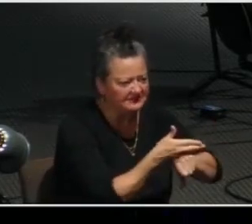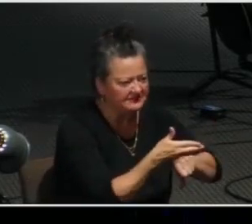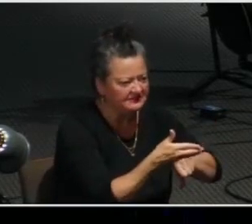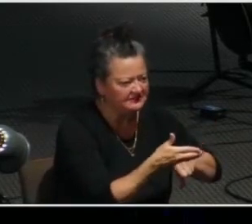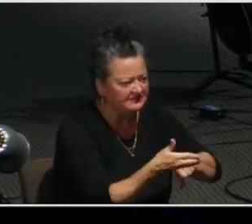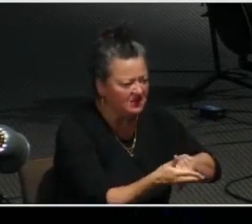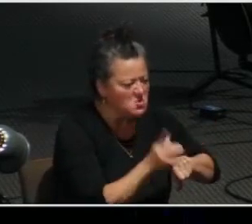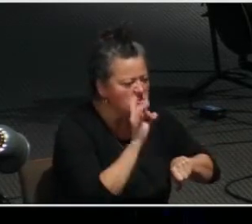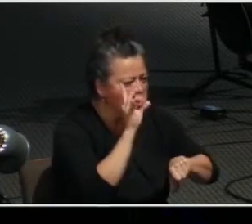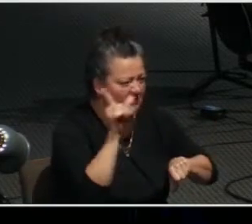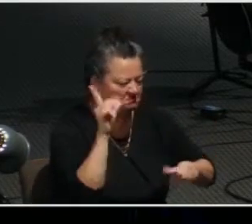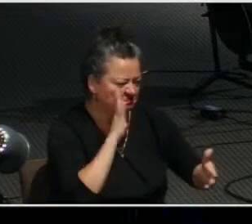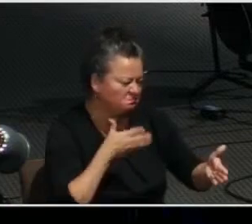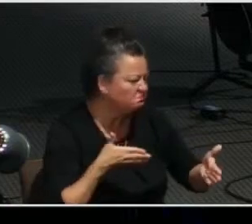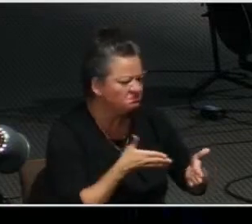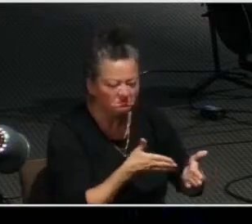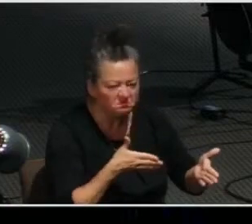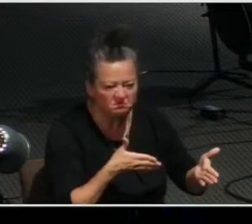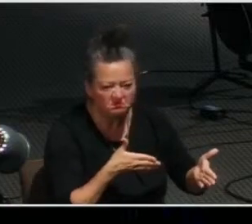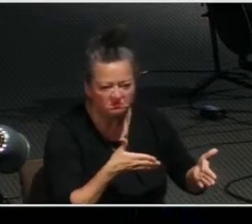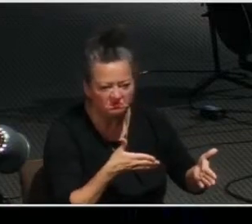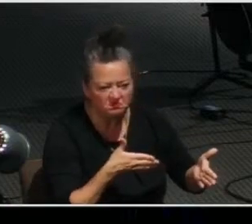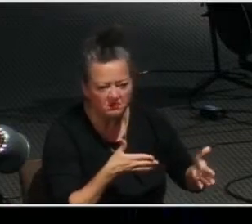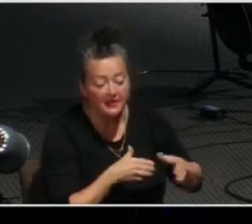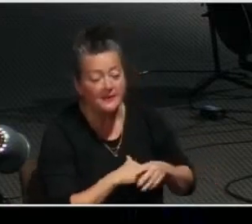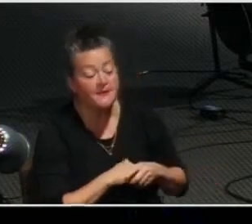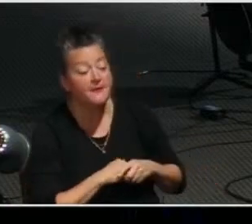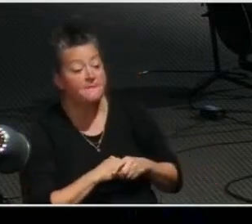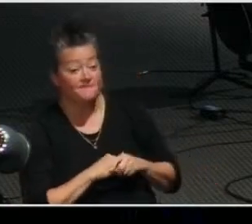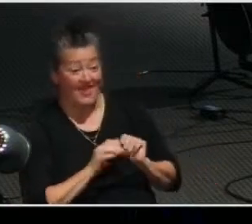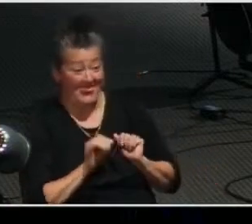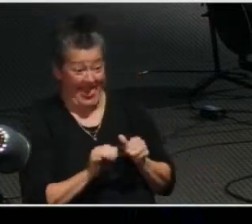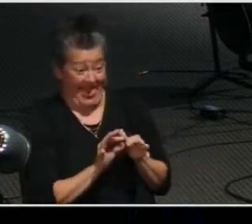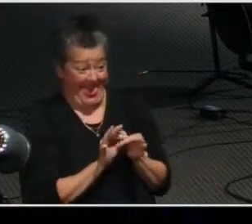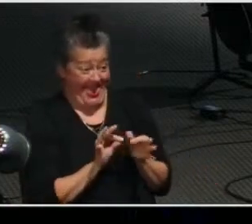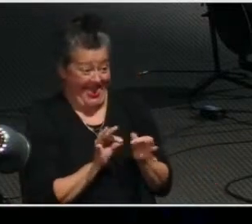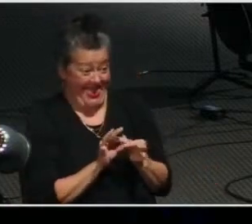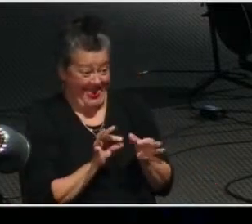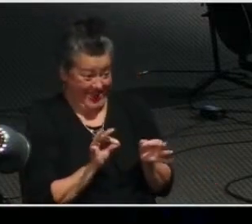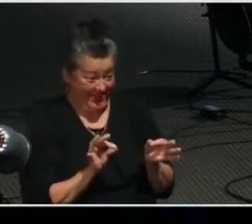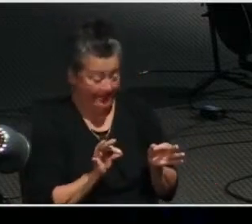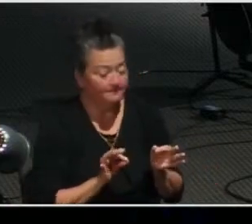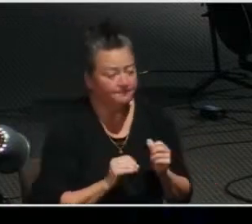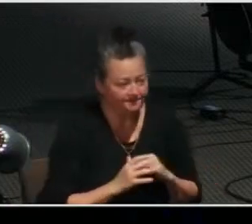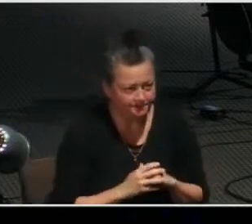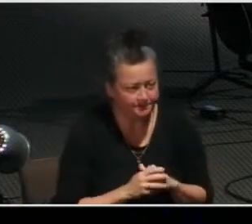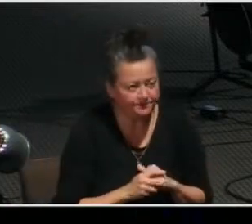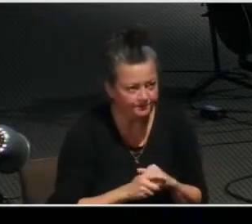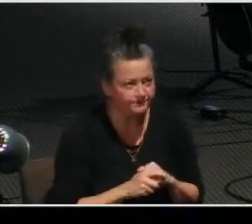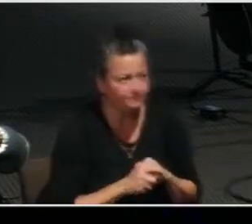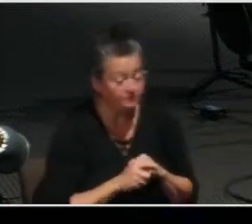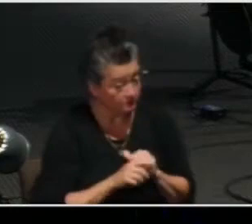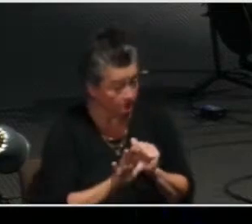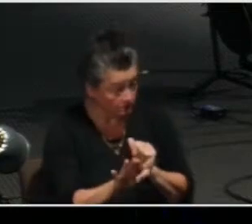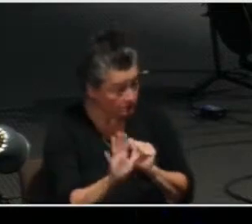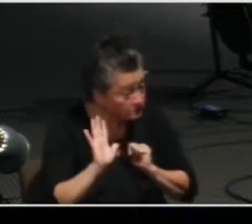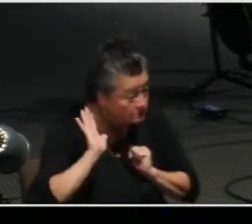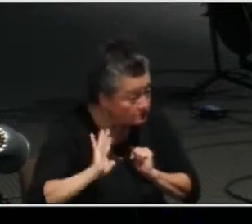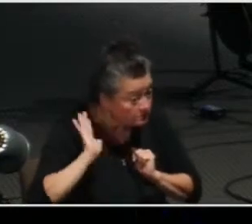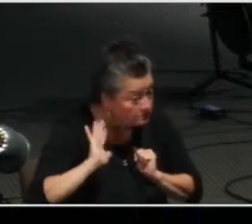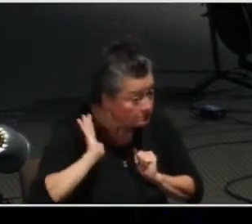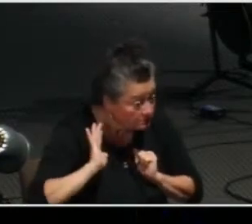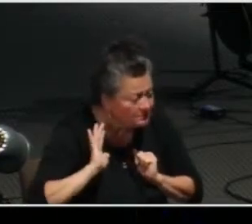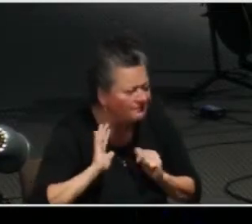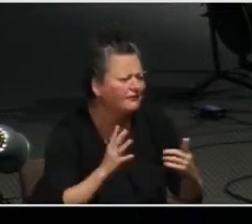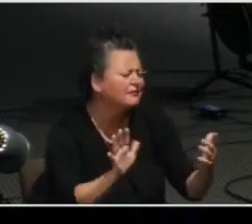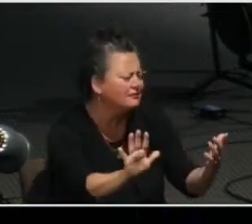Well, James is addressing a troubling situation that many lived under in that day. Back in the first century, there was no